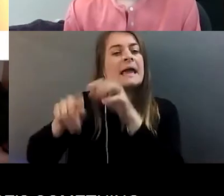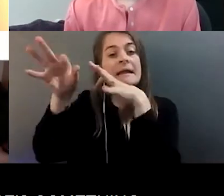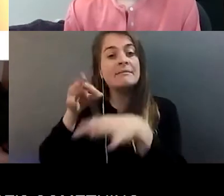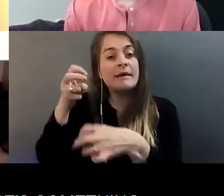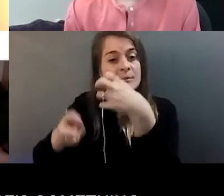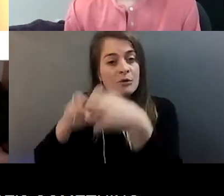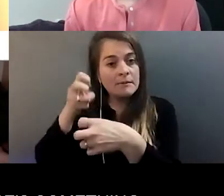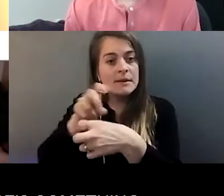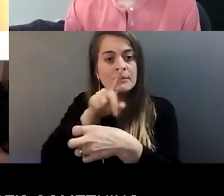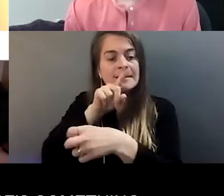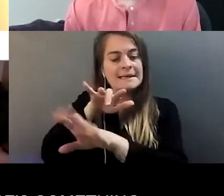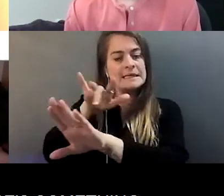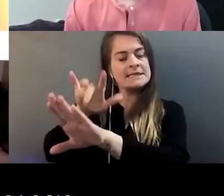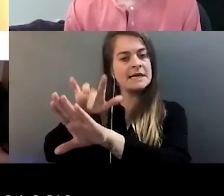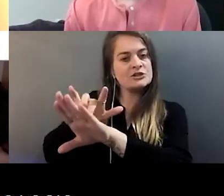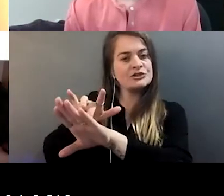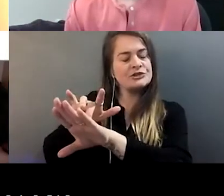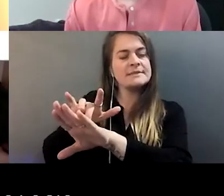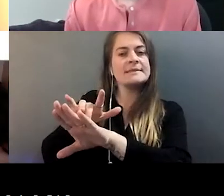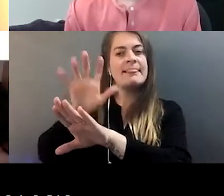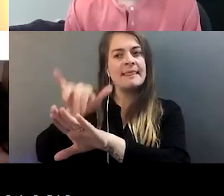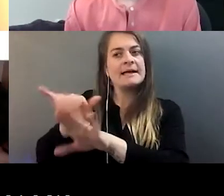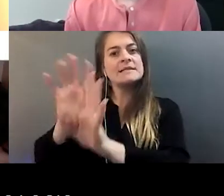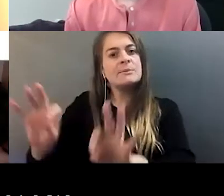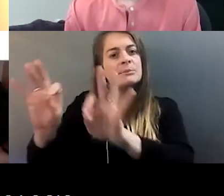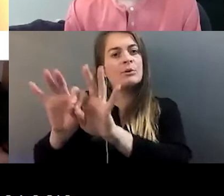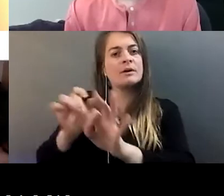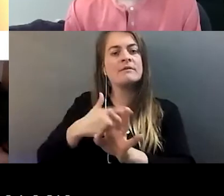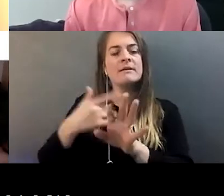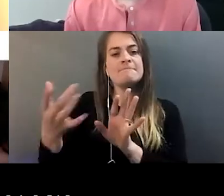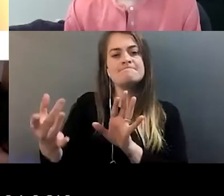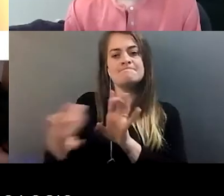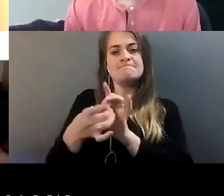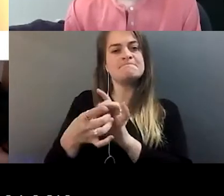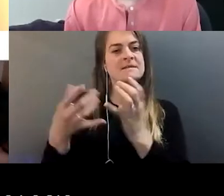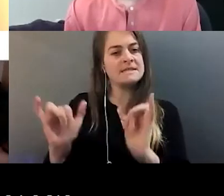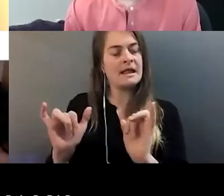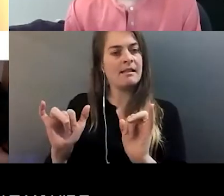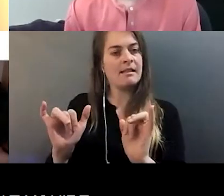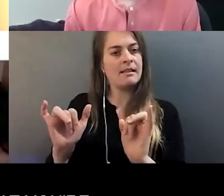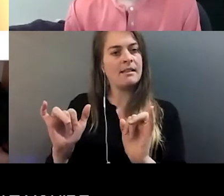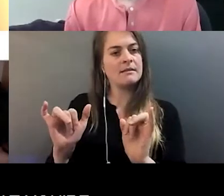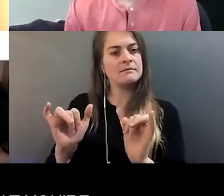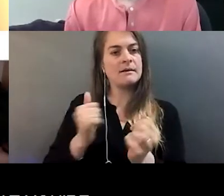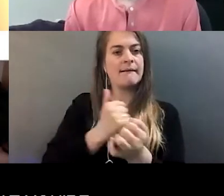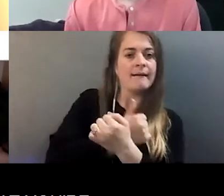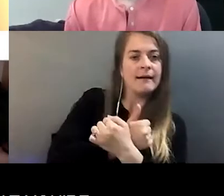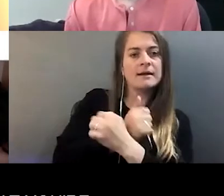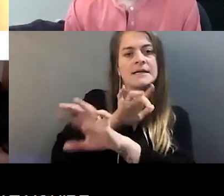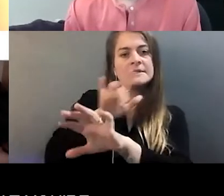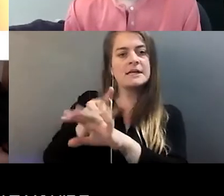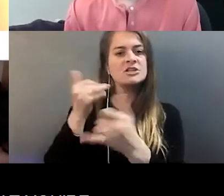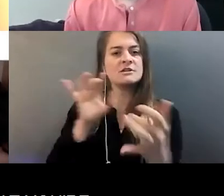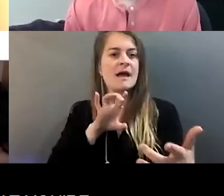something about touch that transcends logic, words, you know, that gap that you're